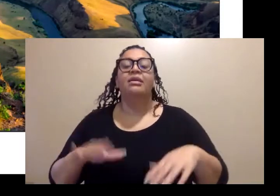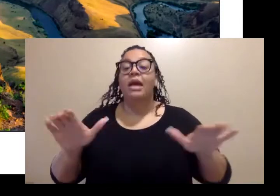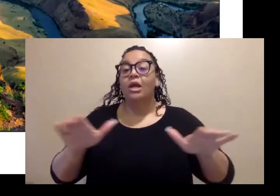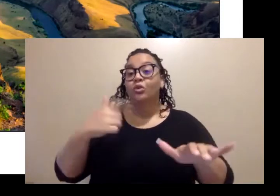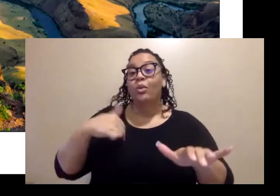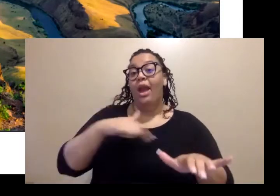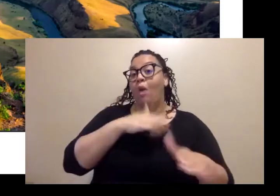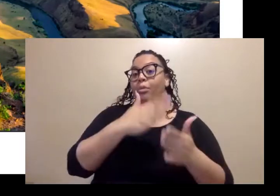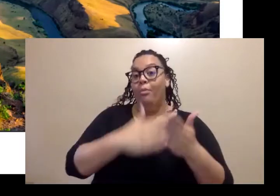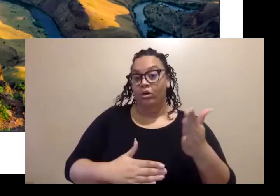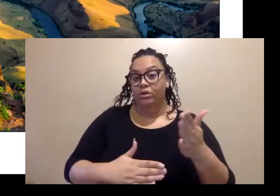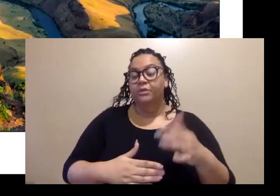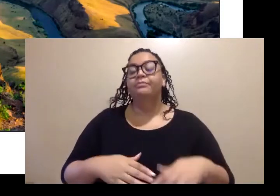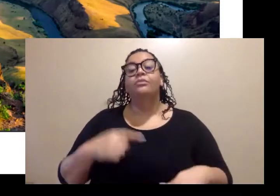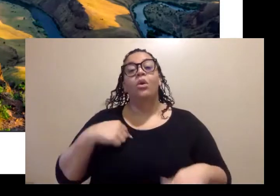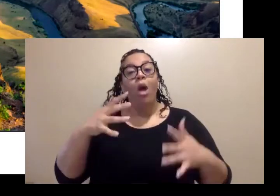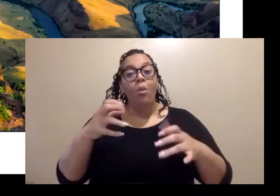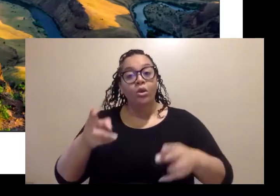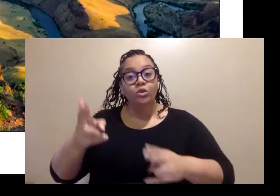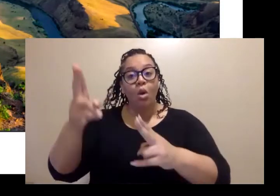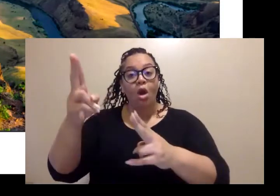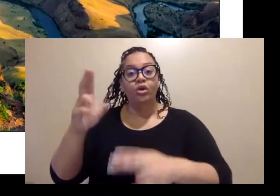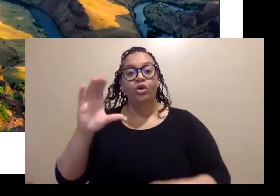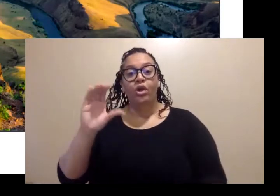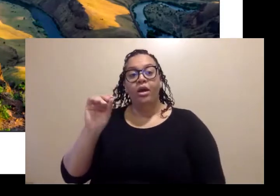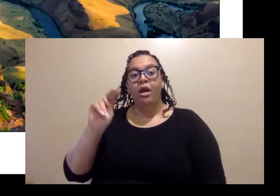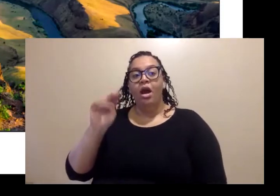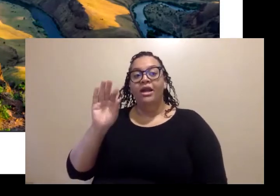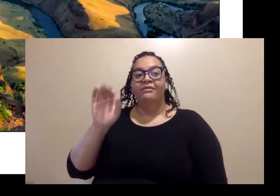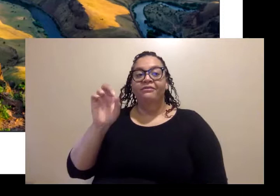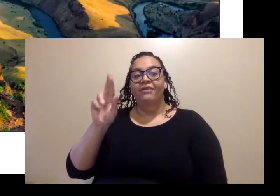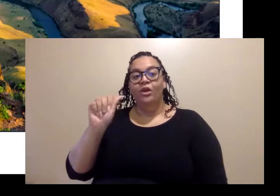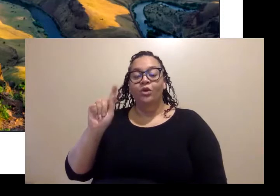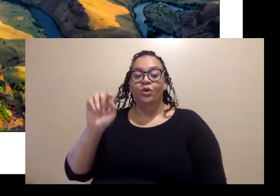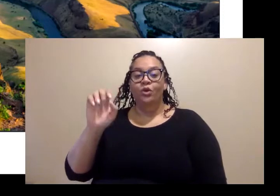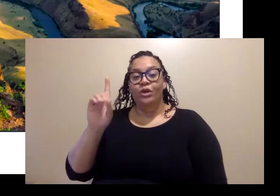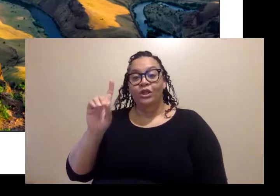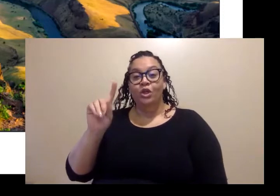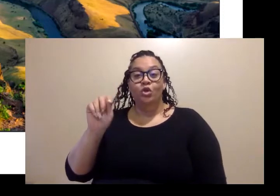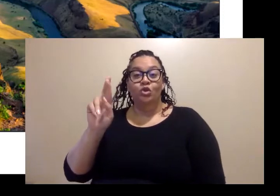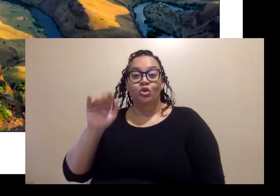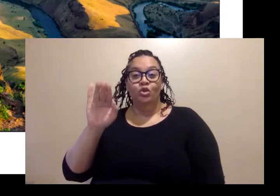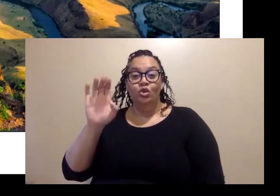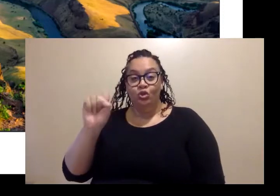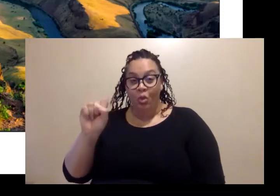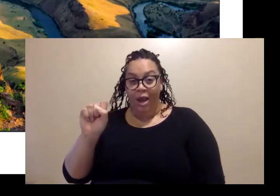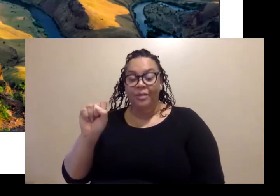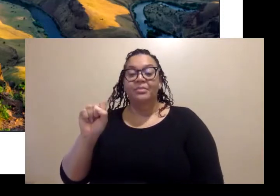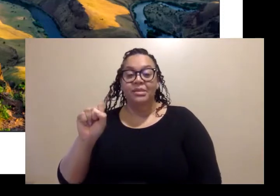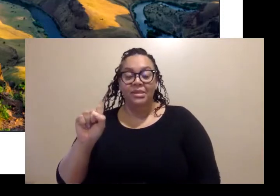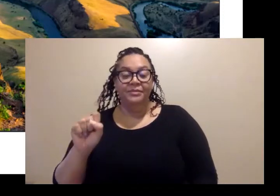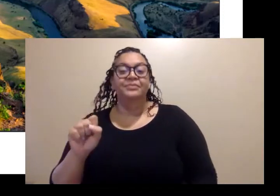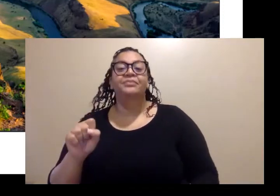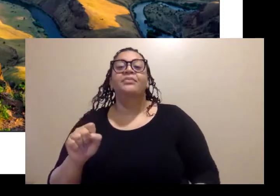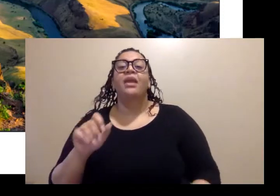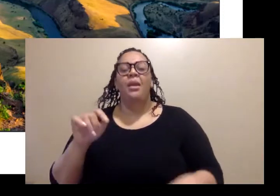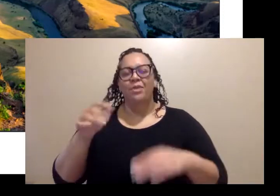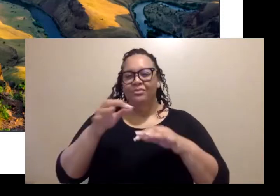so I want to honor the Confederate Tribes of Warm Springs. So I'm going to read a land acknowledgement that is often used